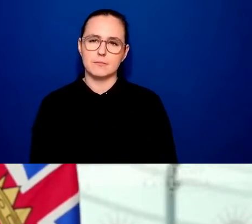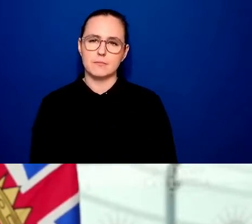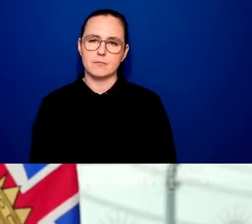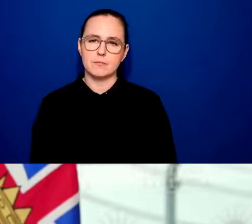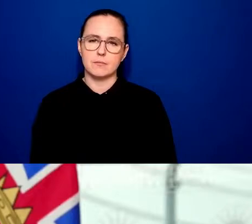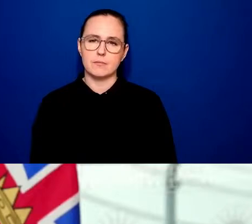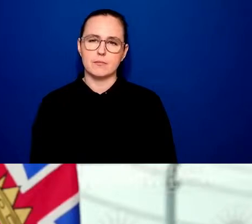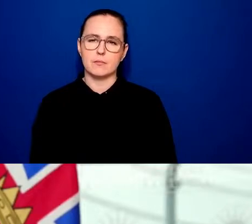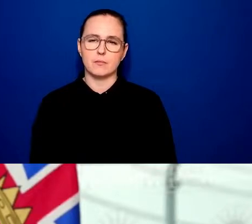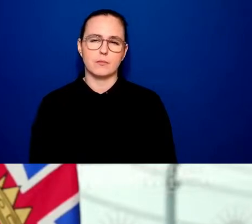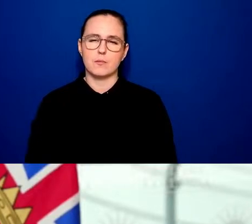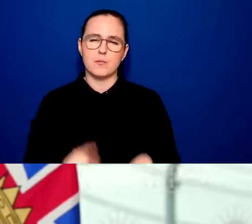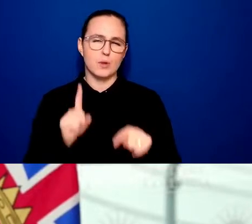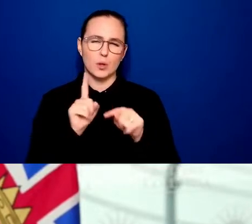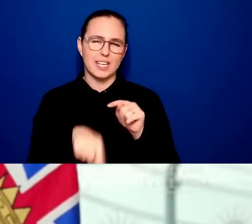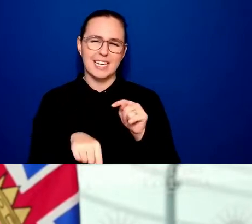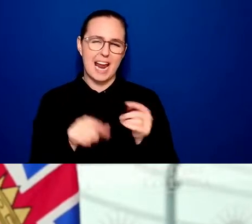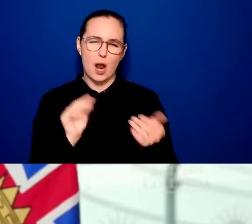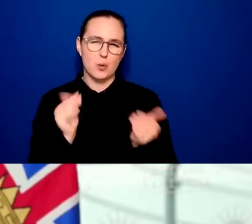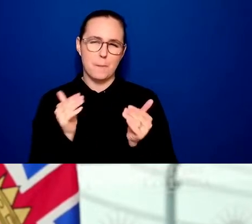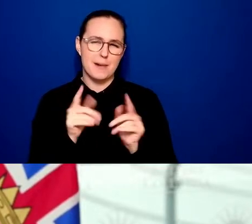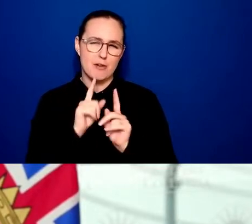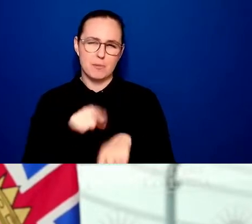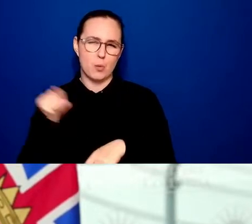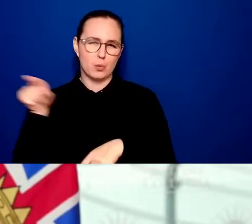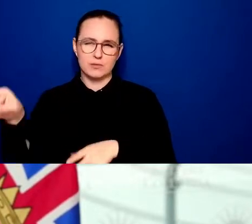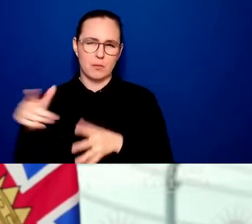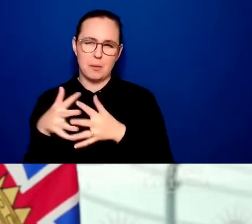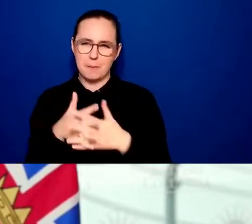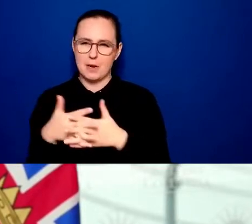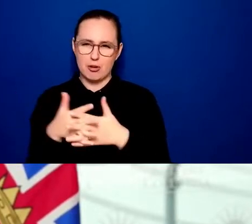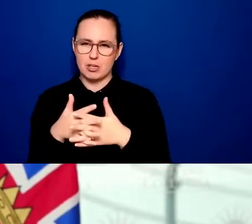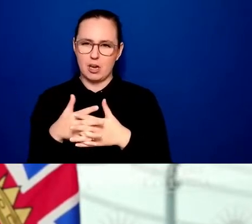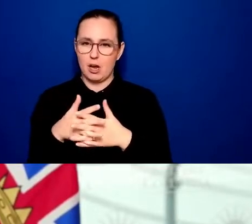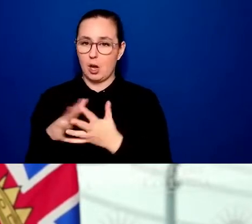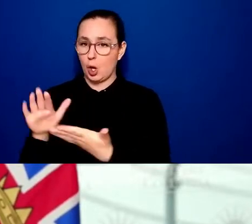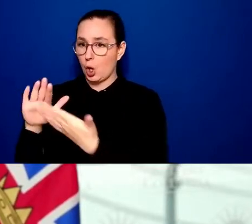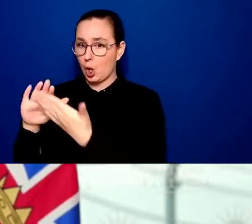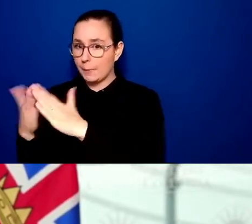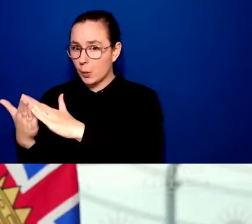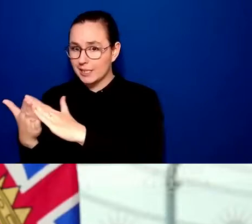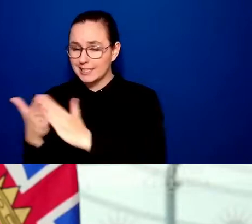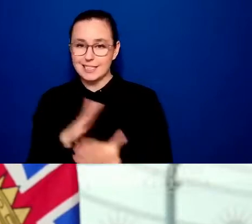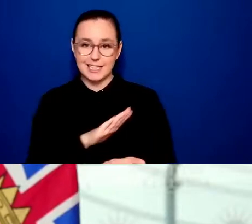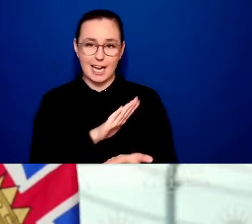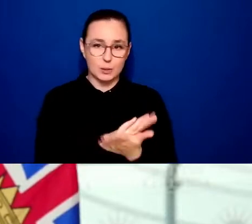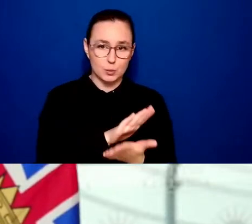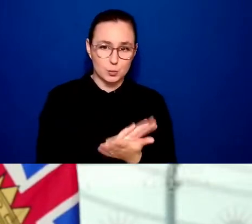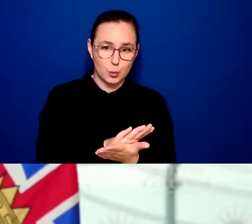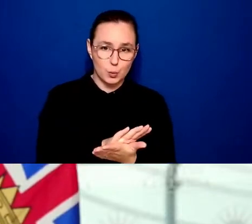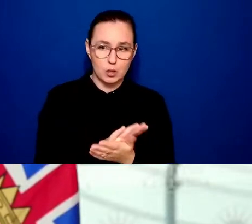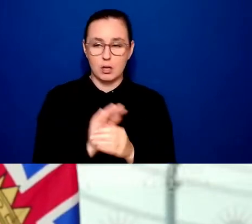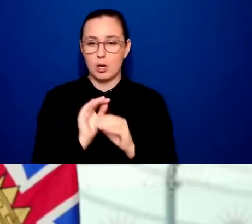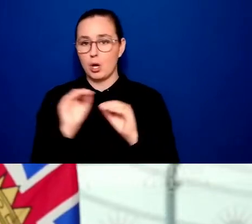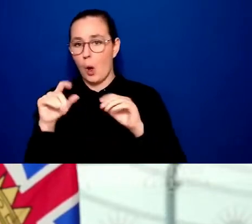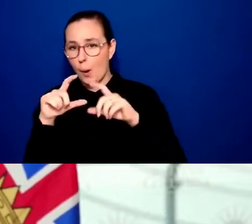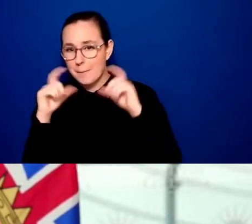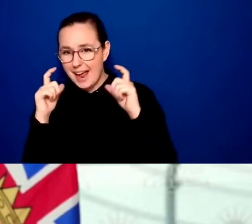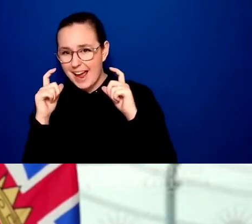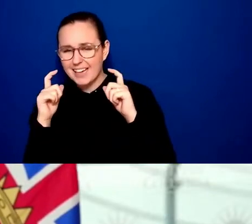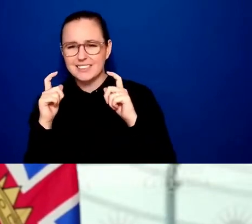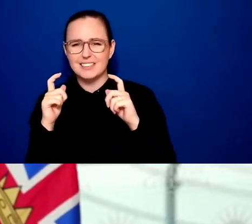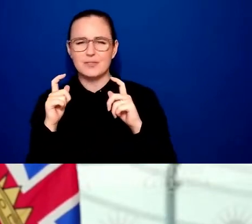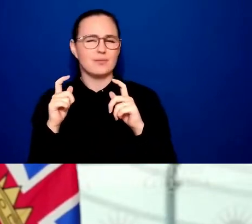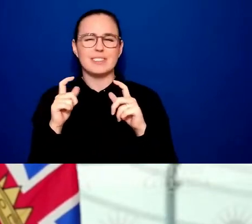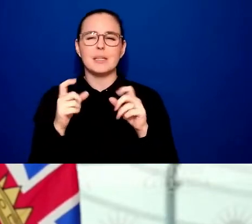out of the CDC that looked at communities and schools without mask mandates and a number of other factors that are protective factors.